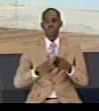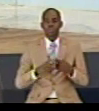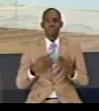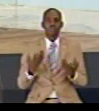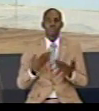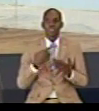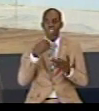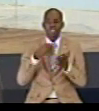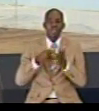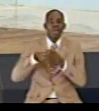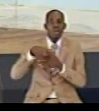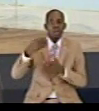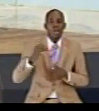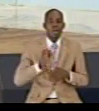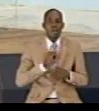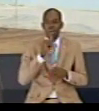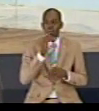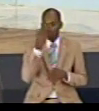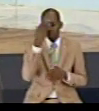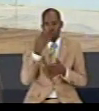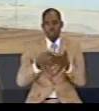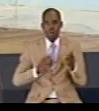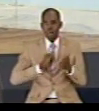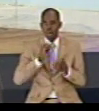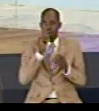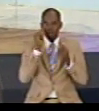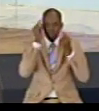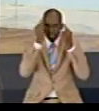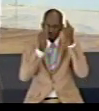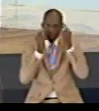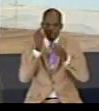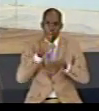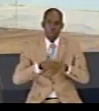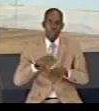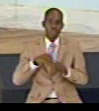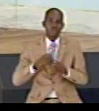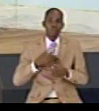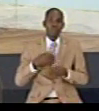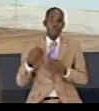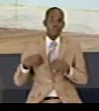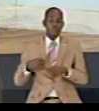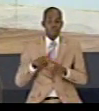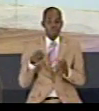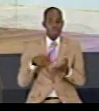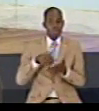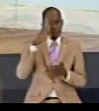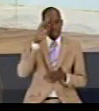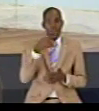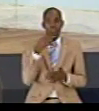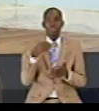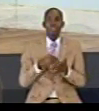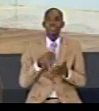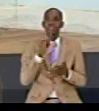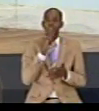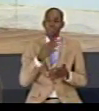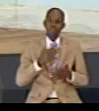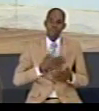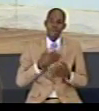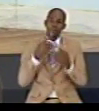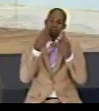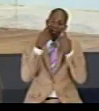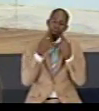I know what I'm meditating on in my heart. But the man said, it's my cry. It's my calling. It's